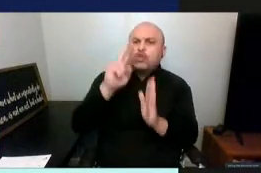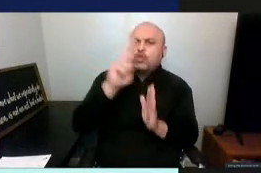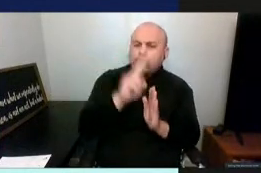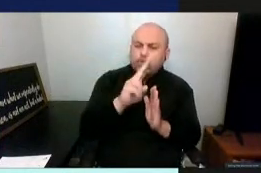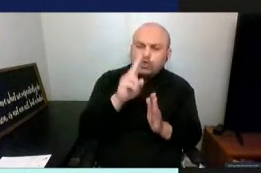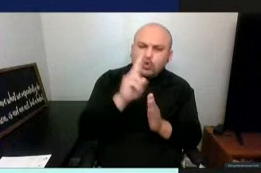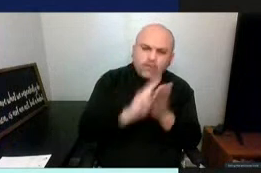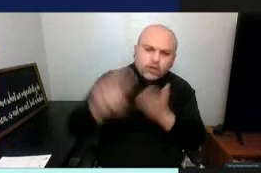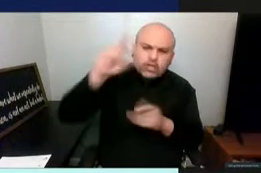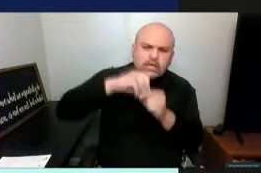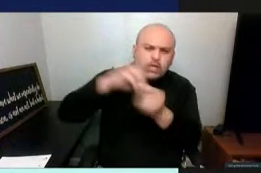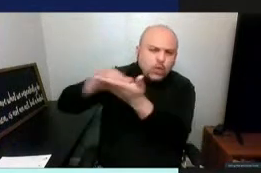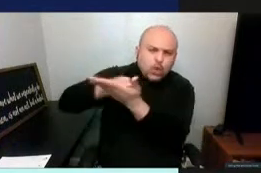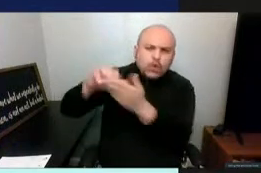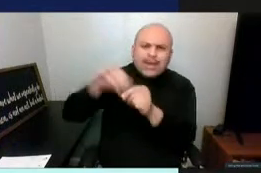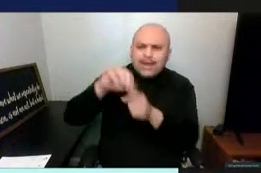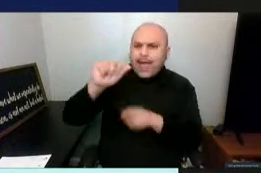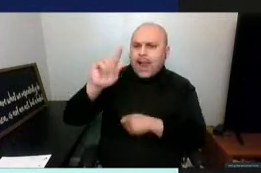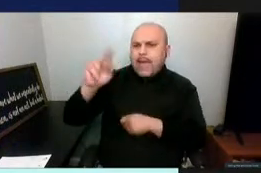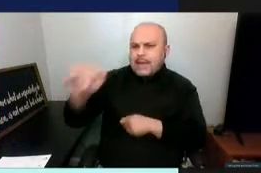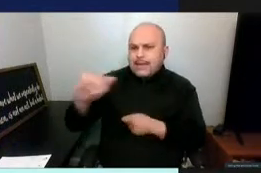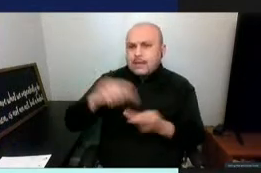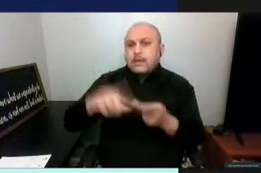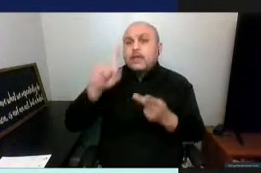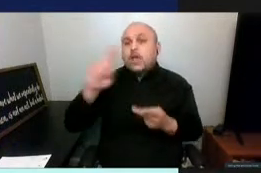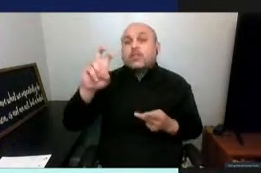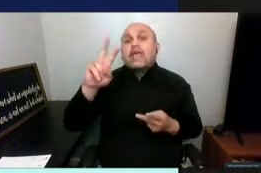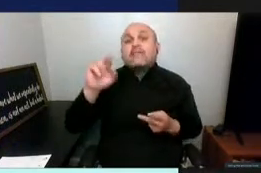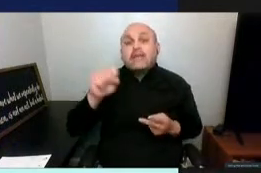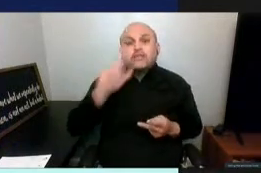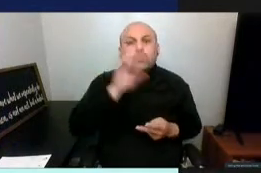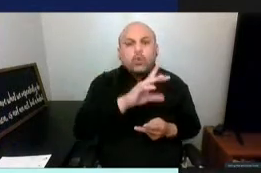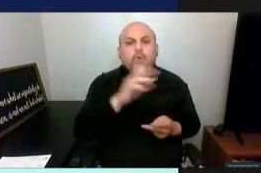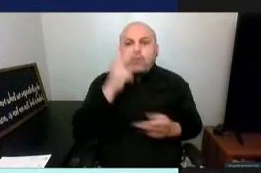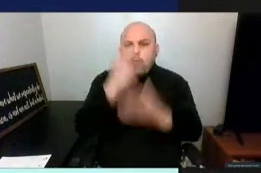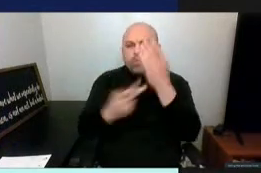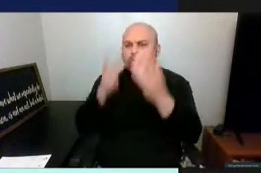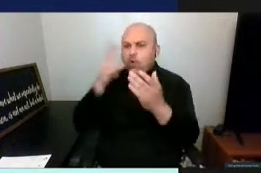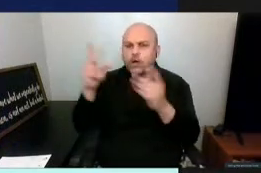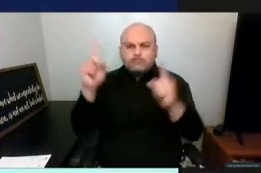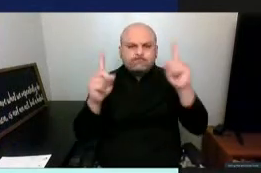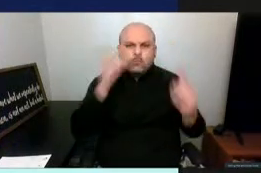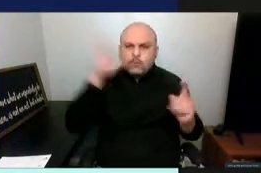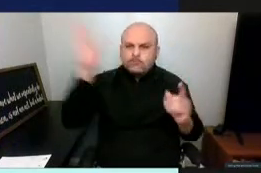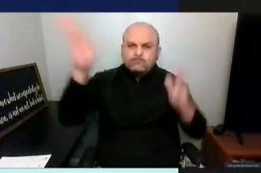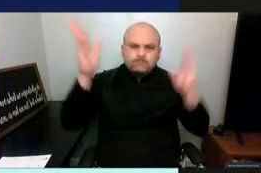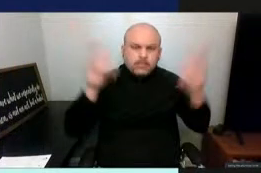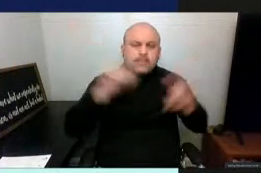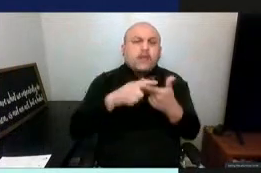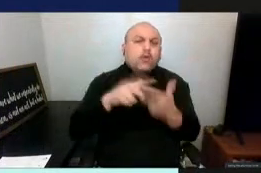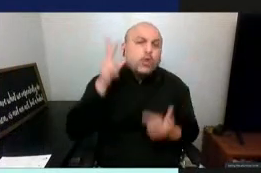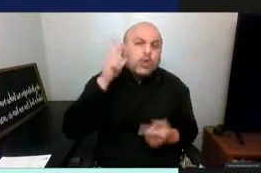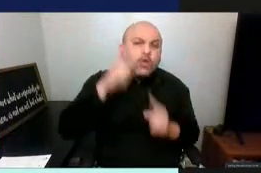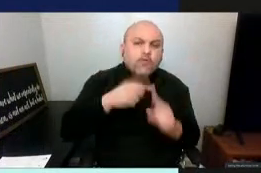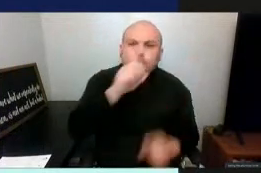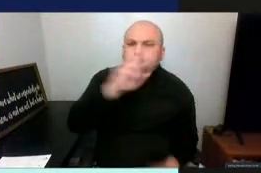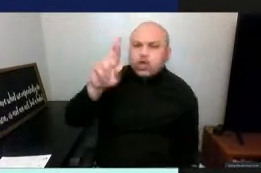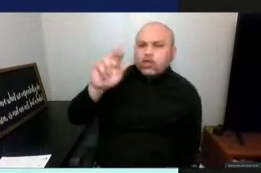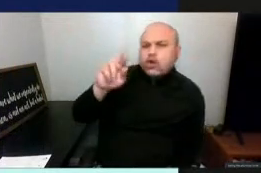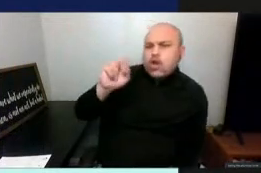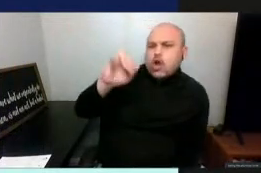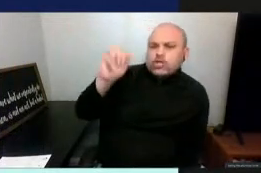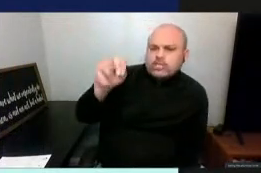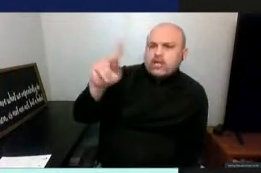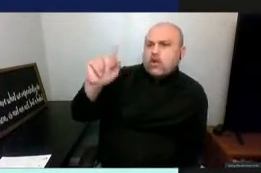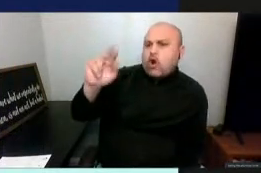at Albany. Doctors Evans and Akbar will be co-presenting. And then we will hear from Dr. Niranjan Karnik, MD,